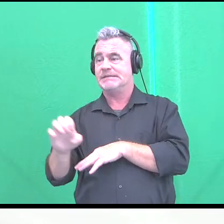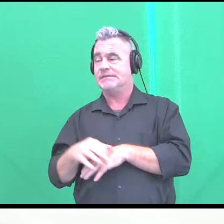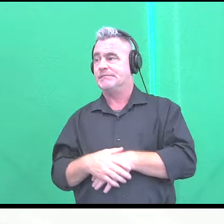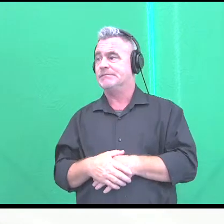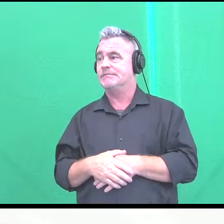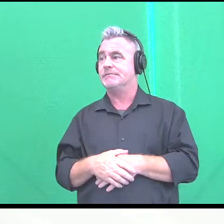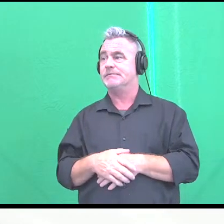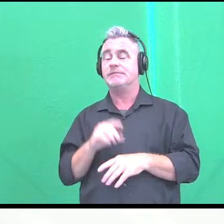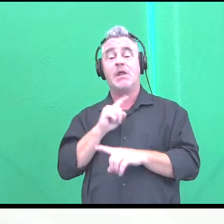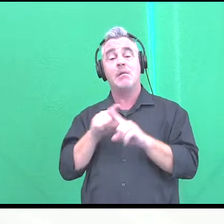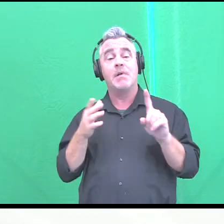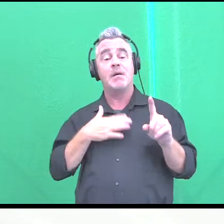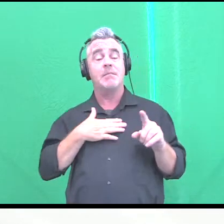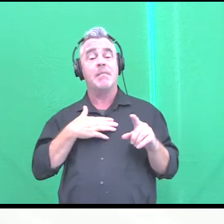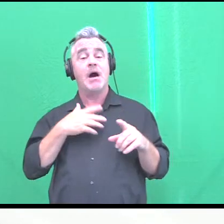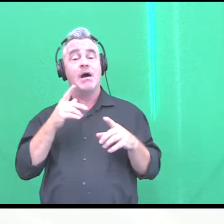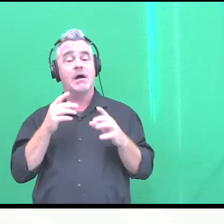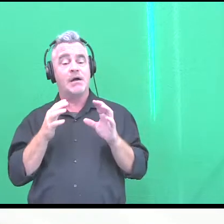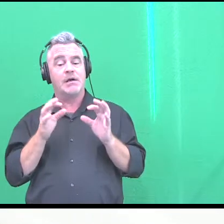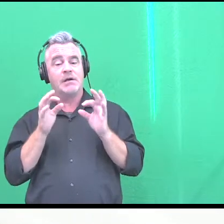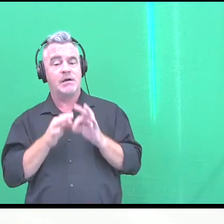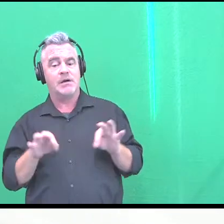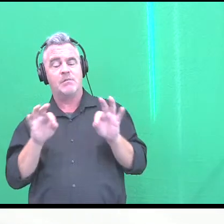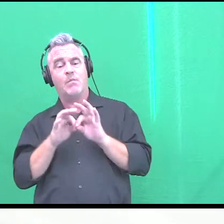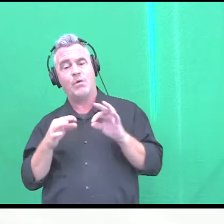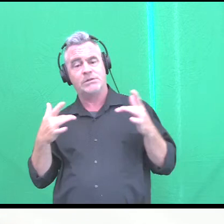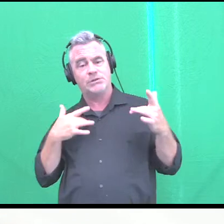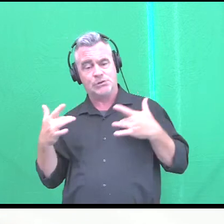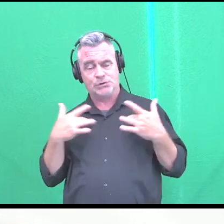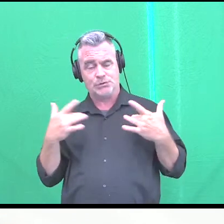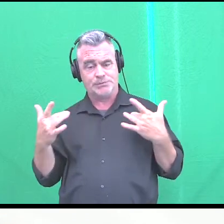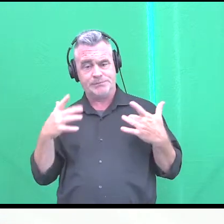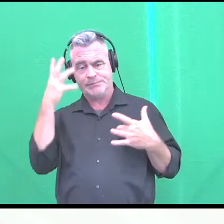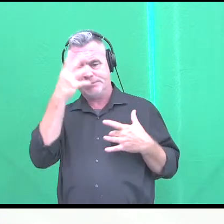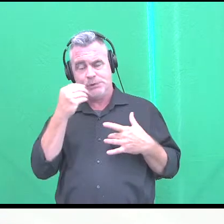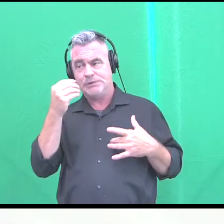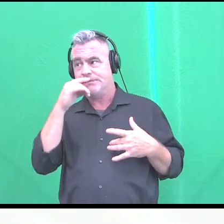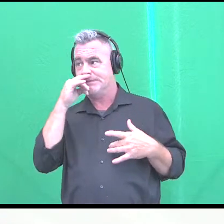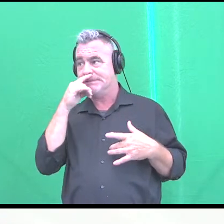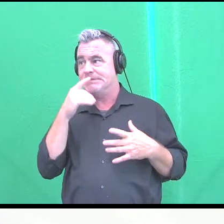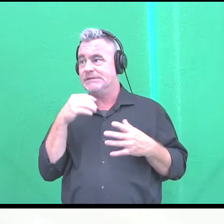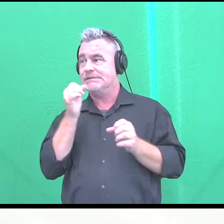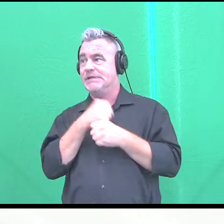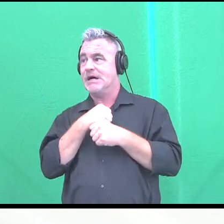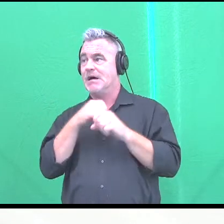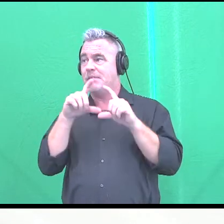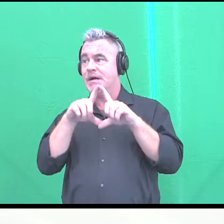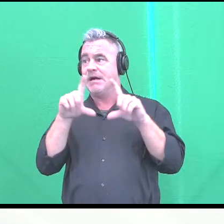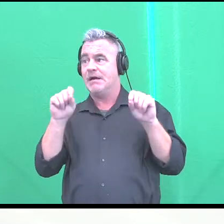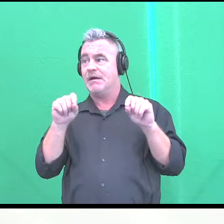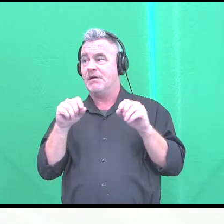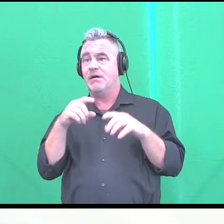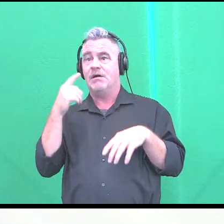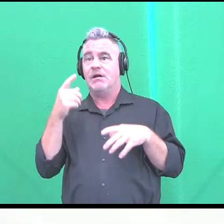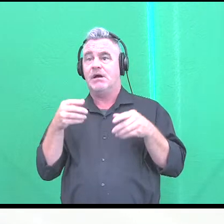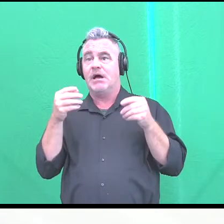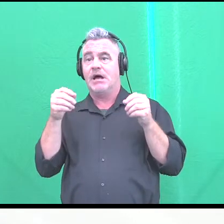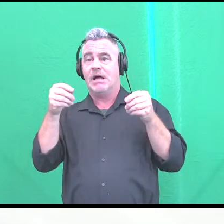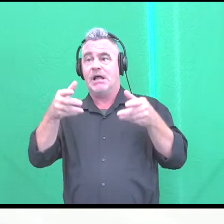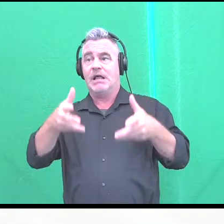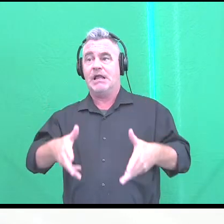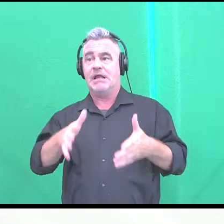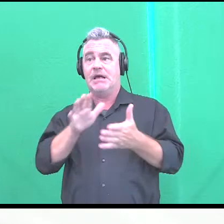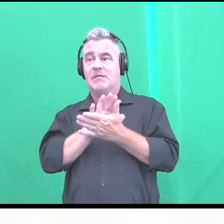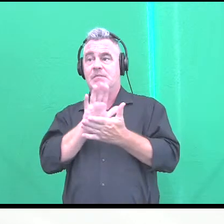But my main concern is our beautiful children. I made some flyers here. I don't know if I can leave these for some of you. It's just from